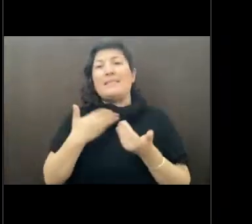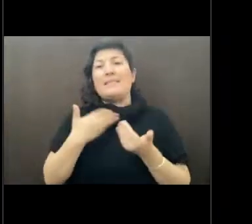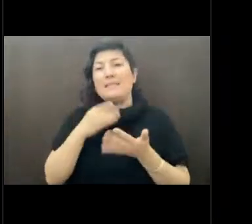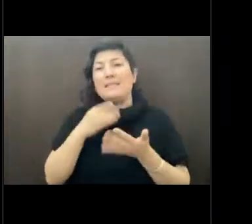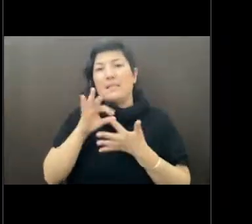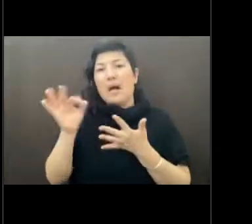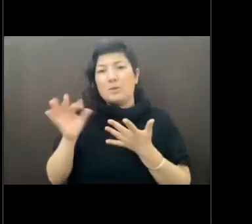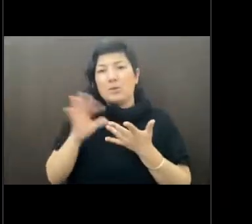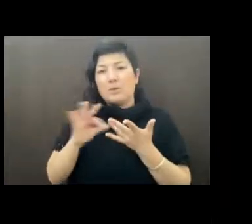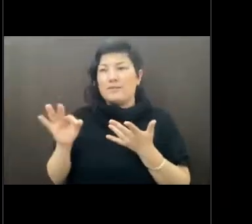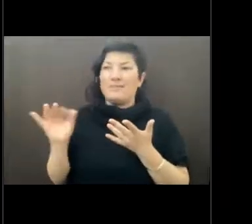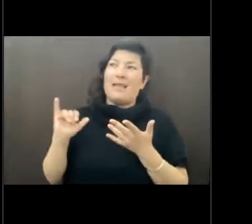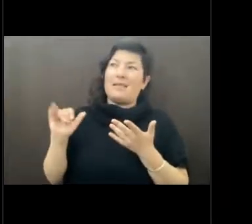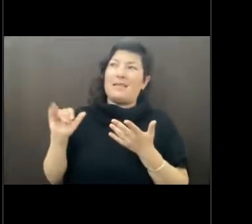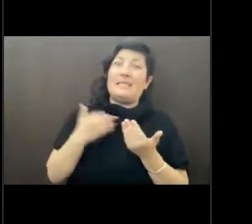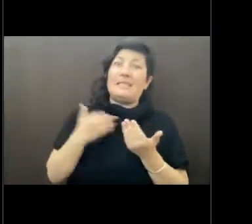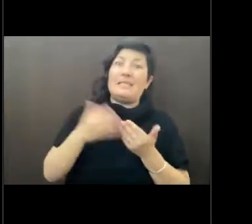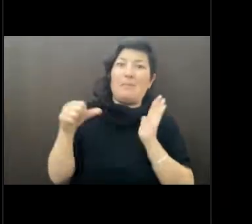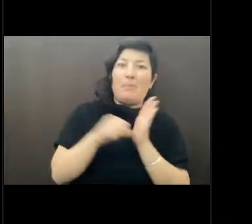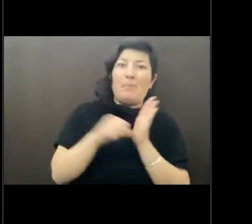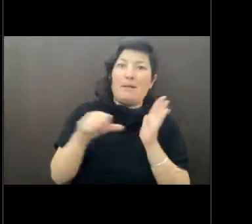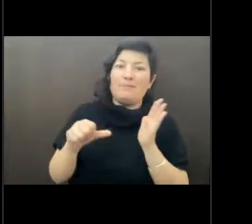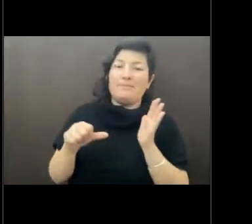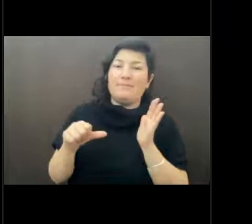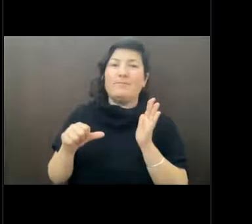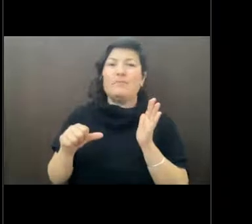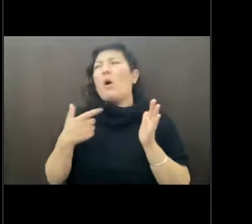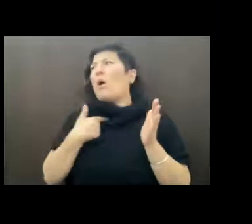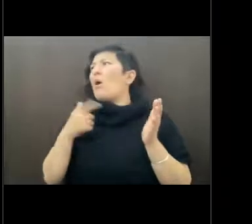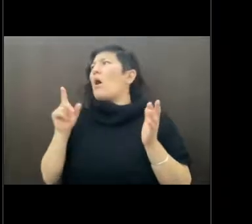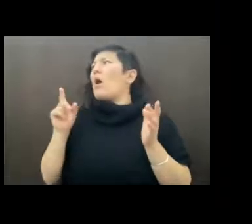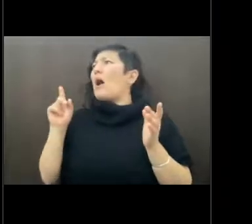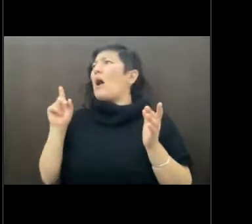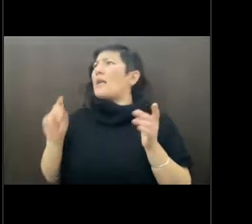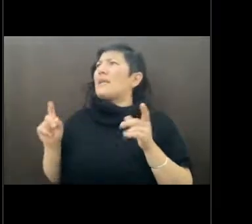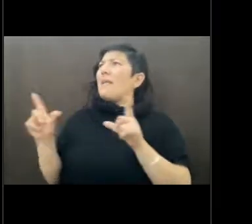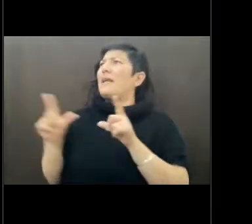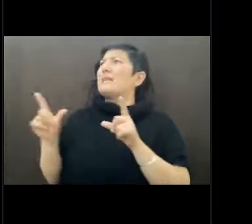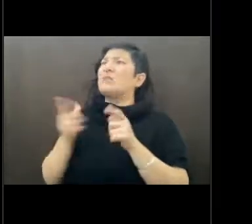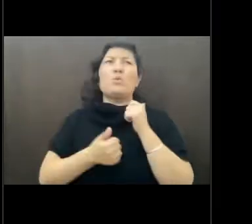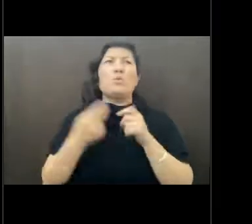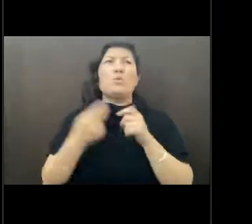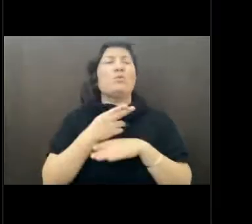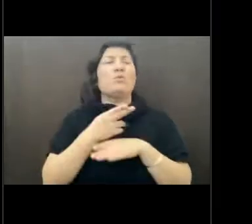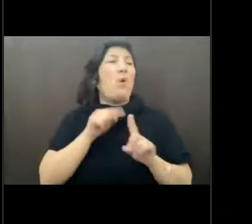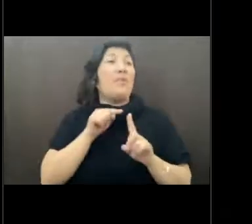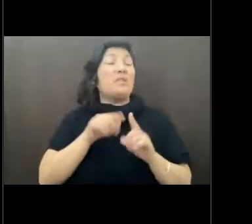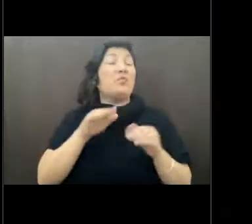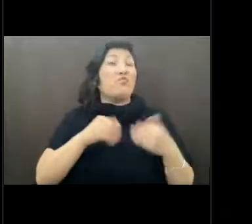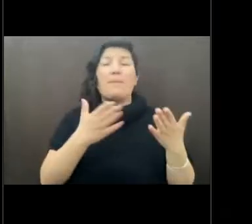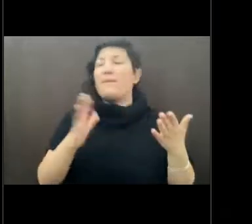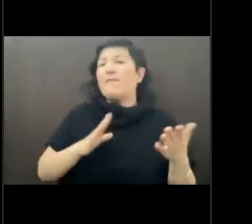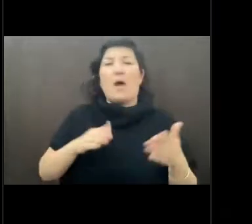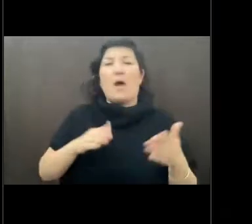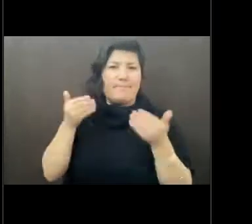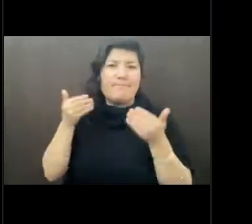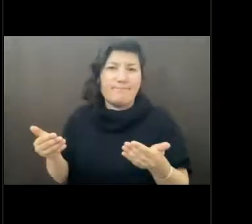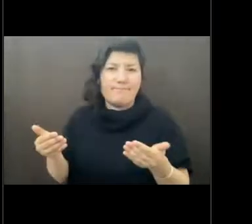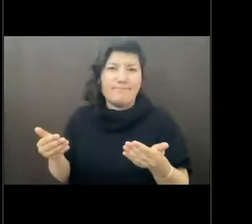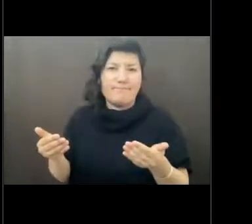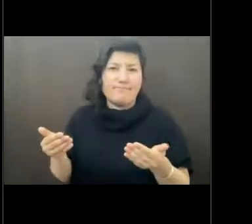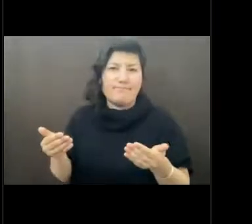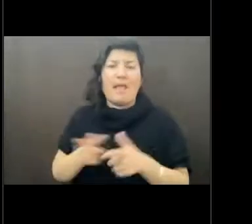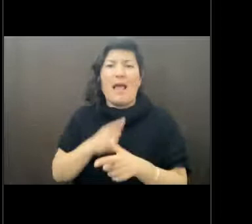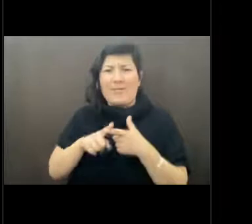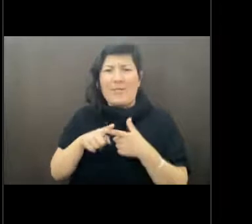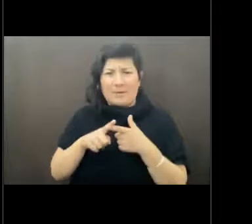button, where they can say, oh, I've got to do a data license. Which one do we use? Oh, okay, that was recommended, fine, let's do it. And then we can go on to doing the science,